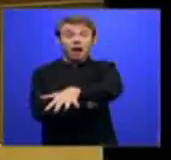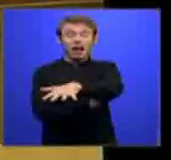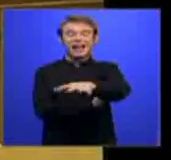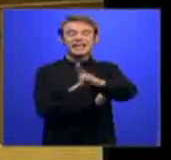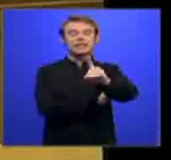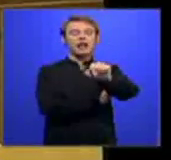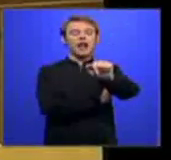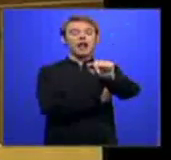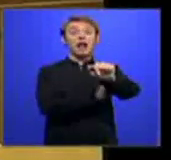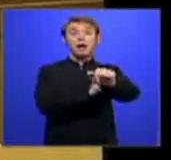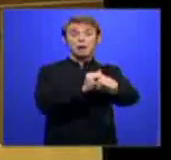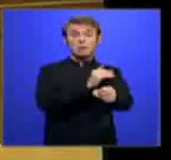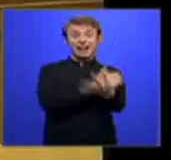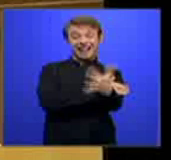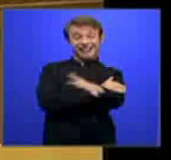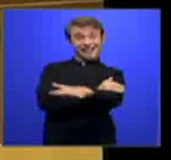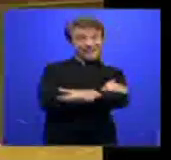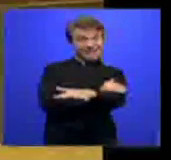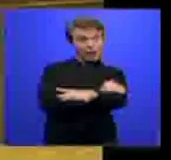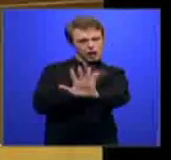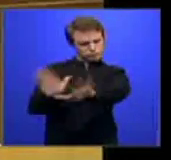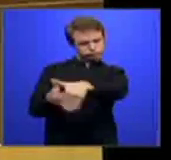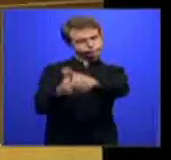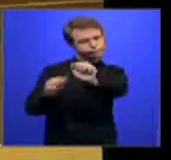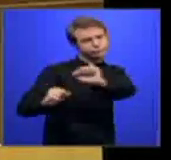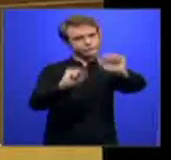present Mpumalanga province.